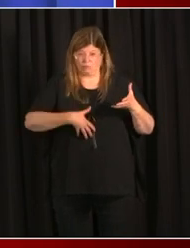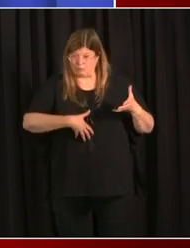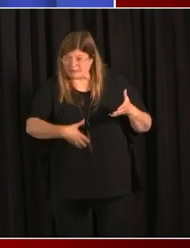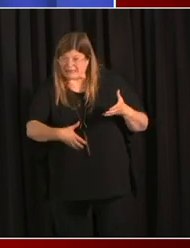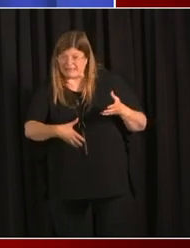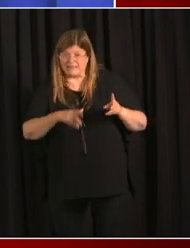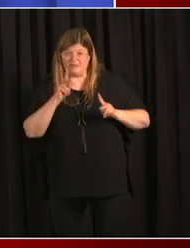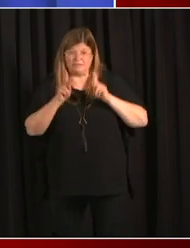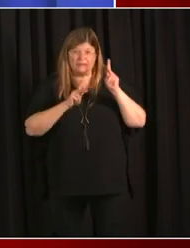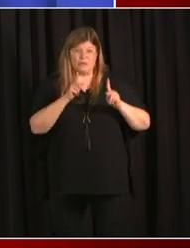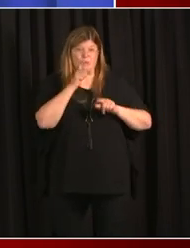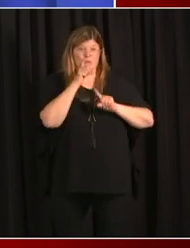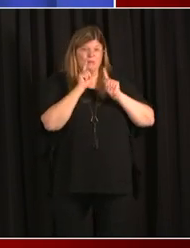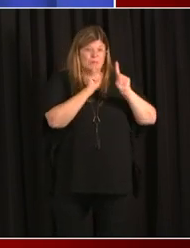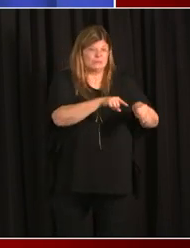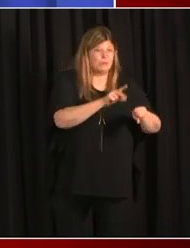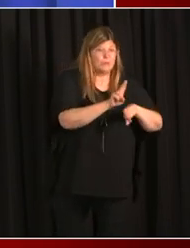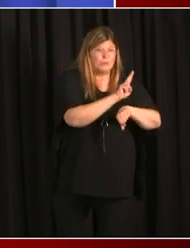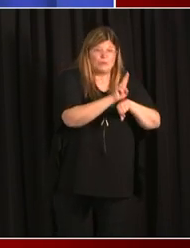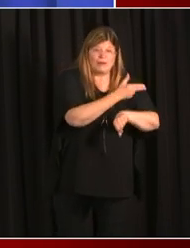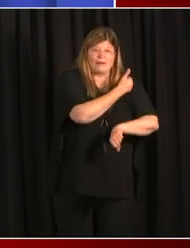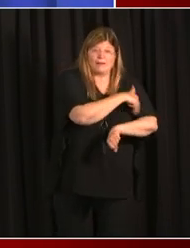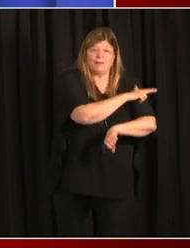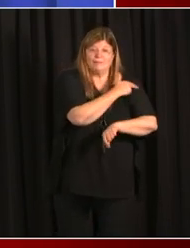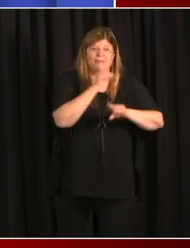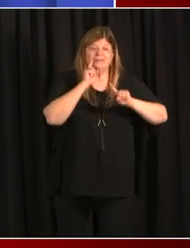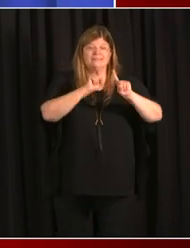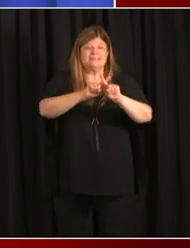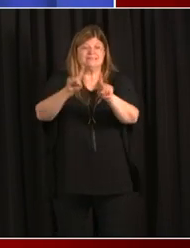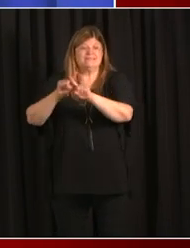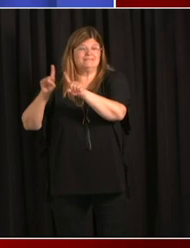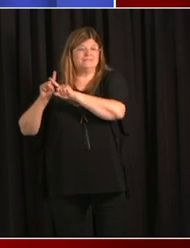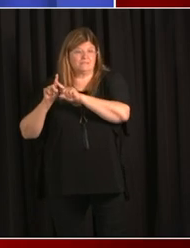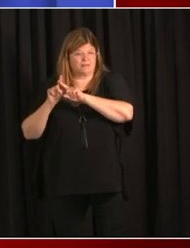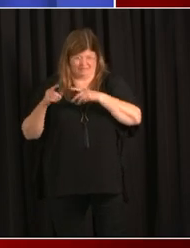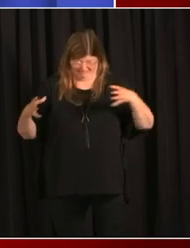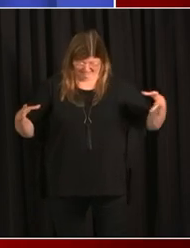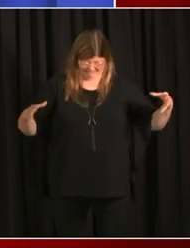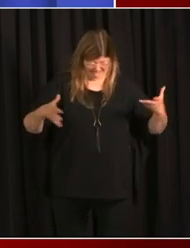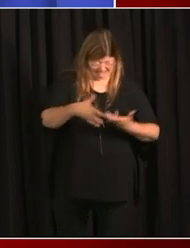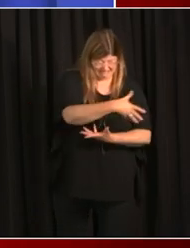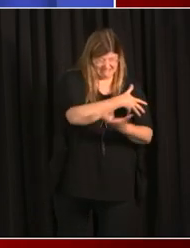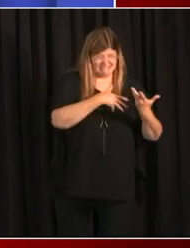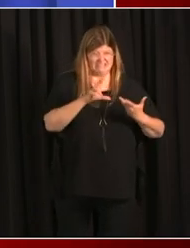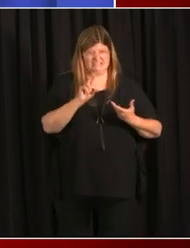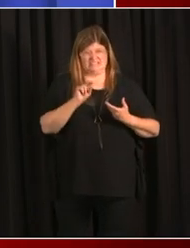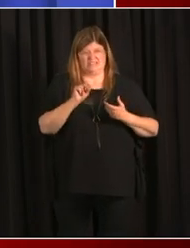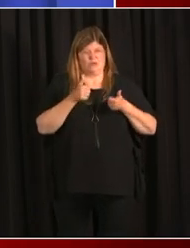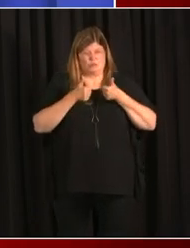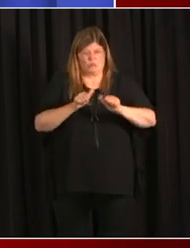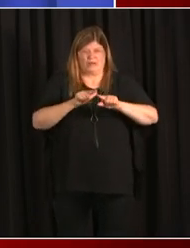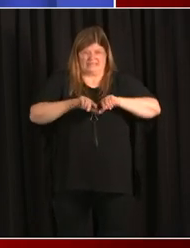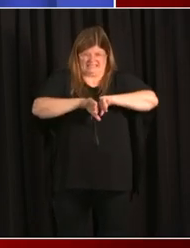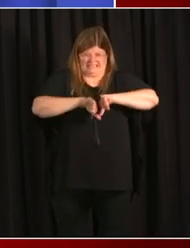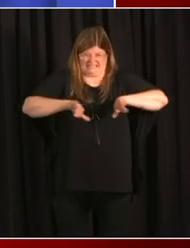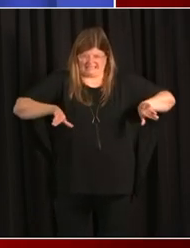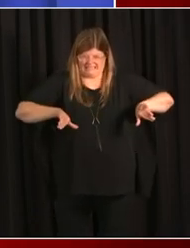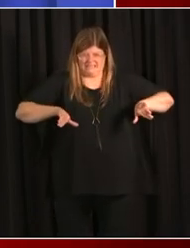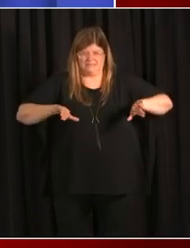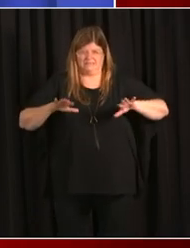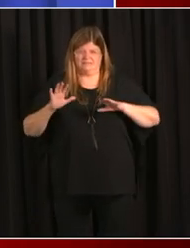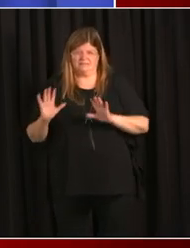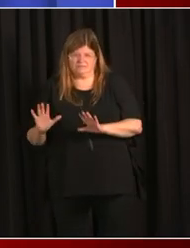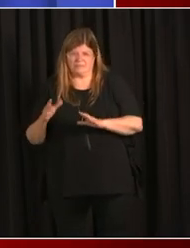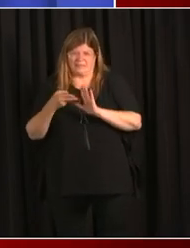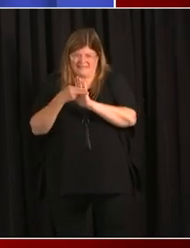patients who were coming in for well child visits, or patients who had chronic health conditions or a diagnosis of